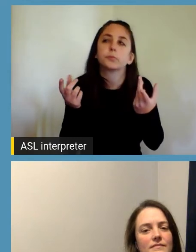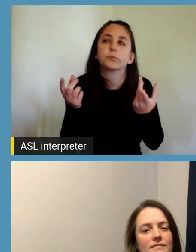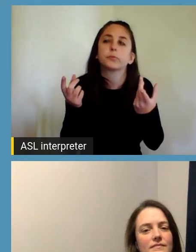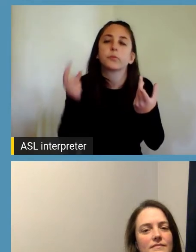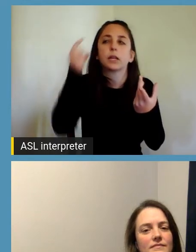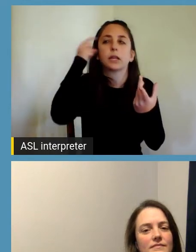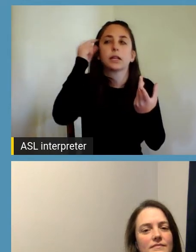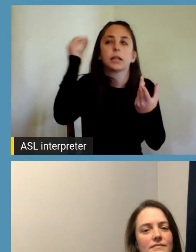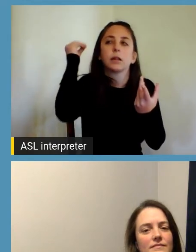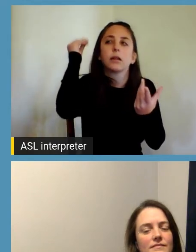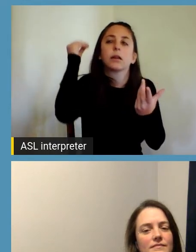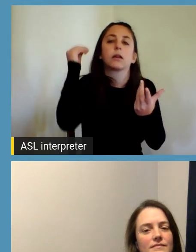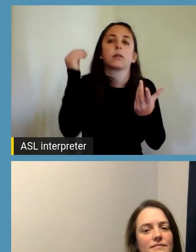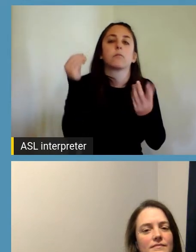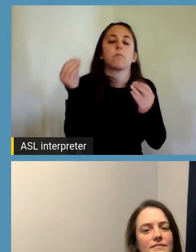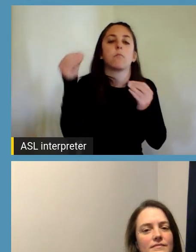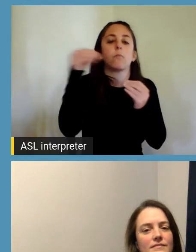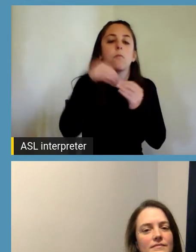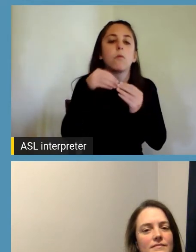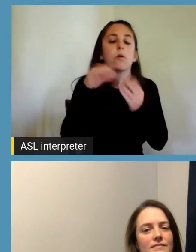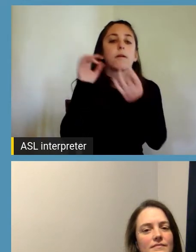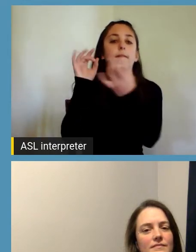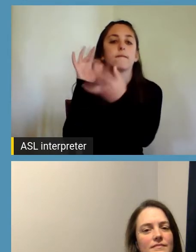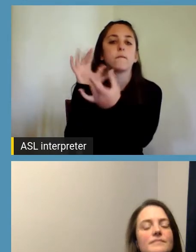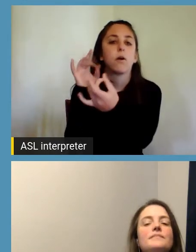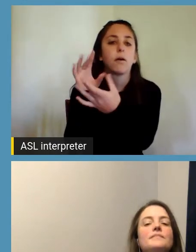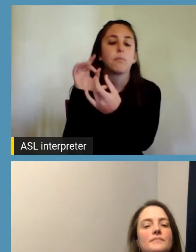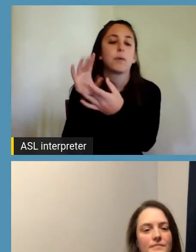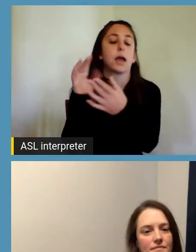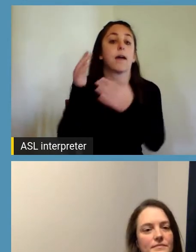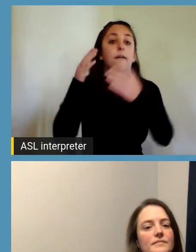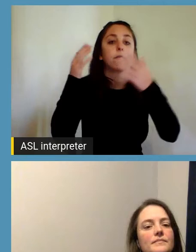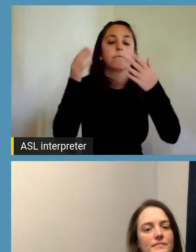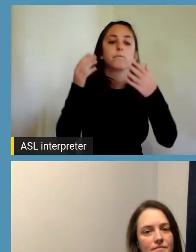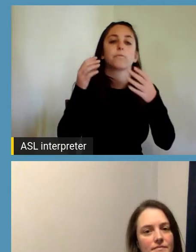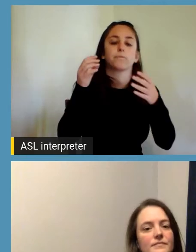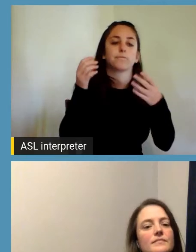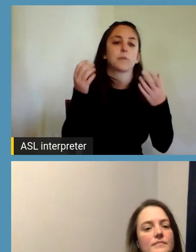more is like that feedback later on, perhaps, if that makes sense.